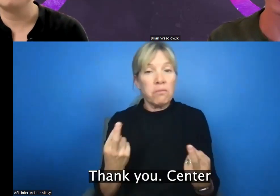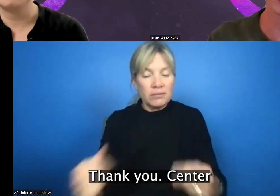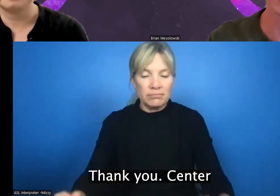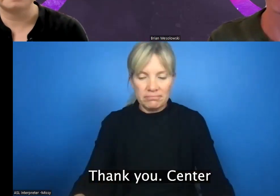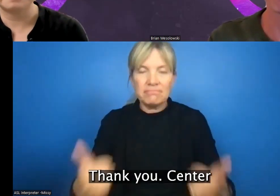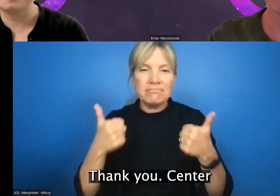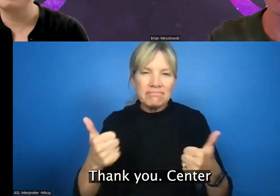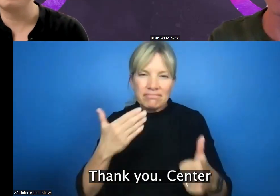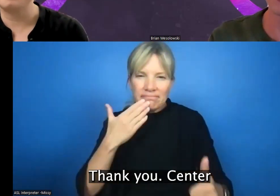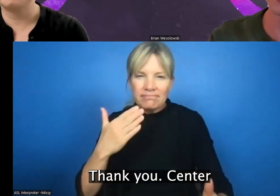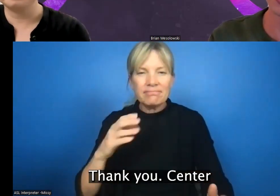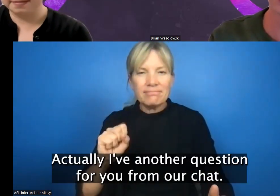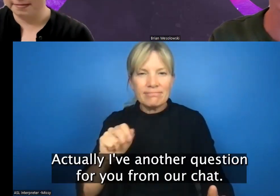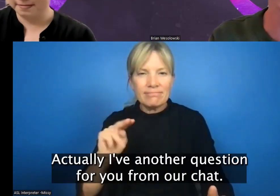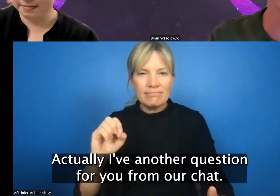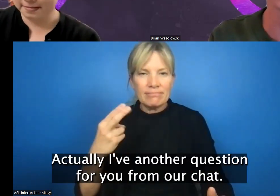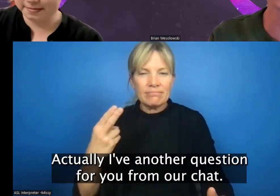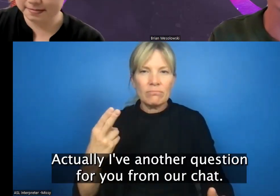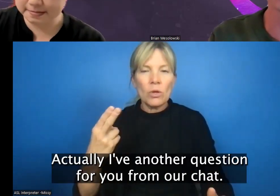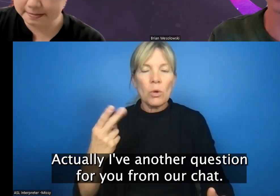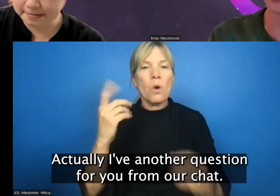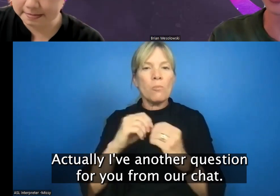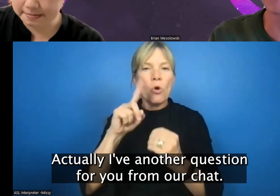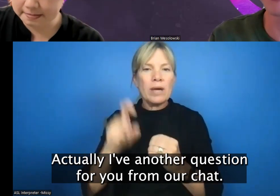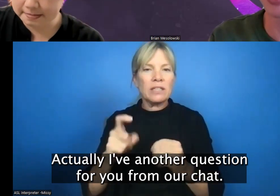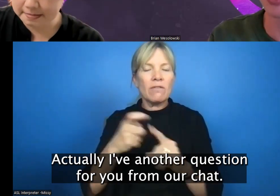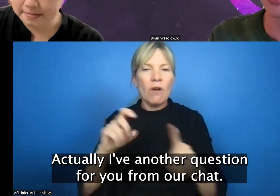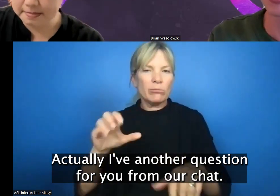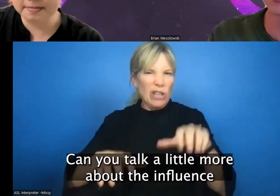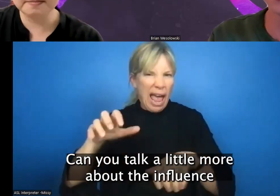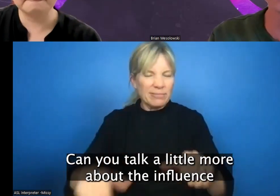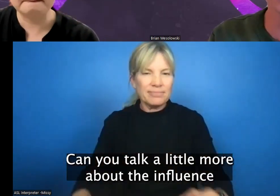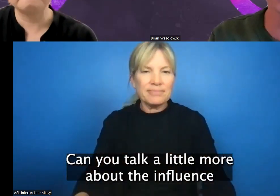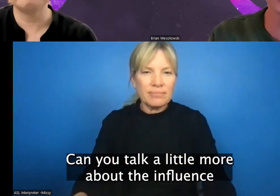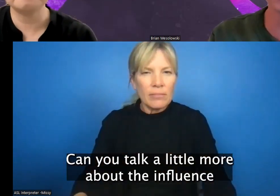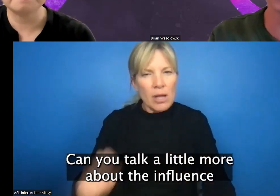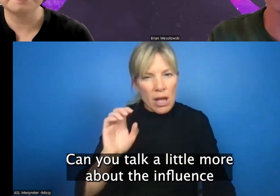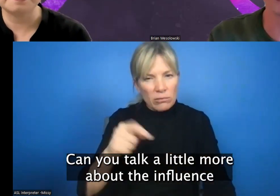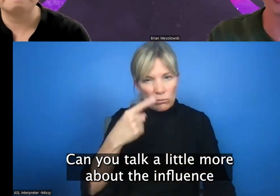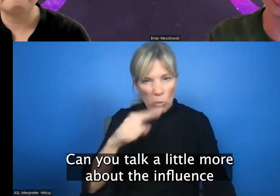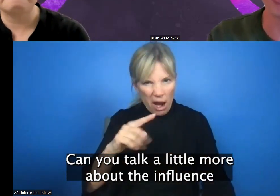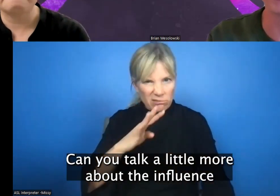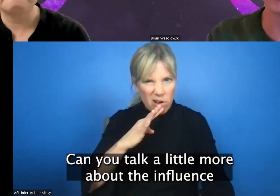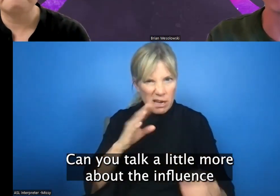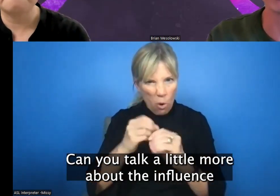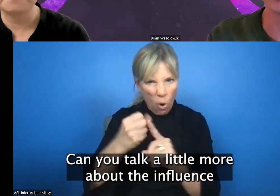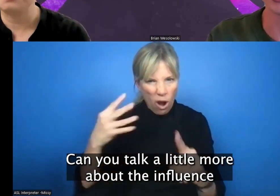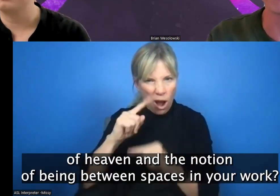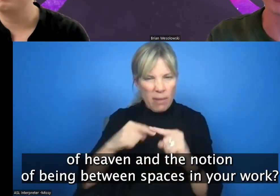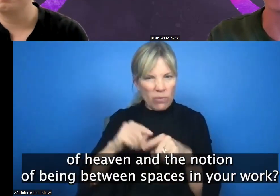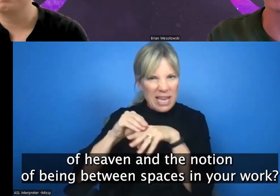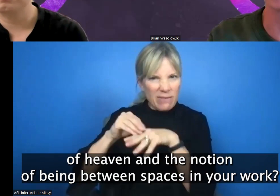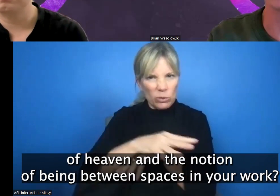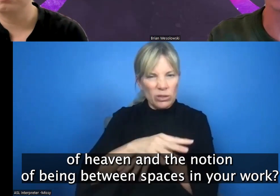Great, thank you, Sano. I actually have another question for you from our chat. Can you talk a little more about the influence